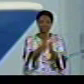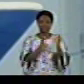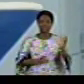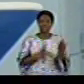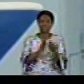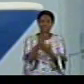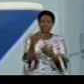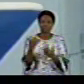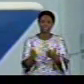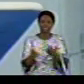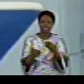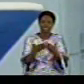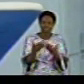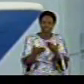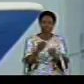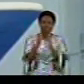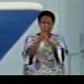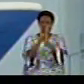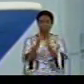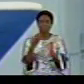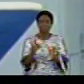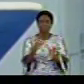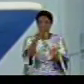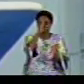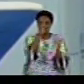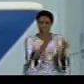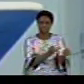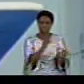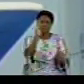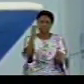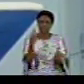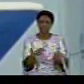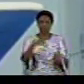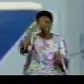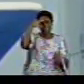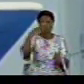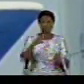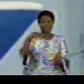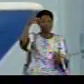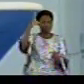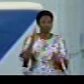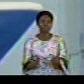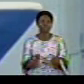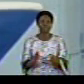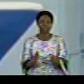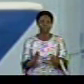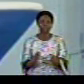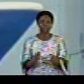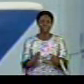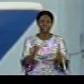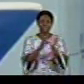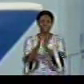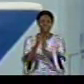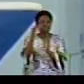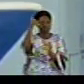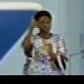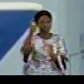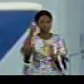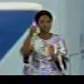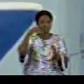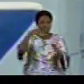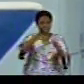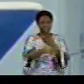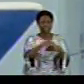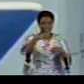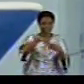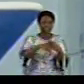of faith by the man of God, went inside without any surgical knife,